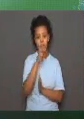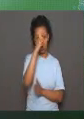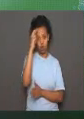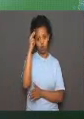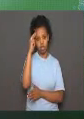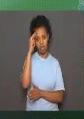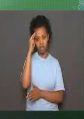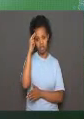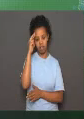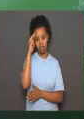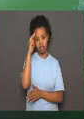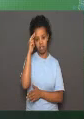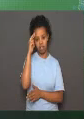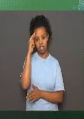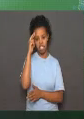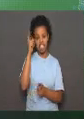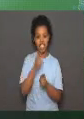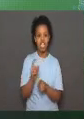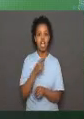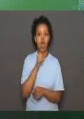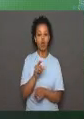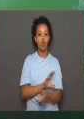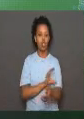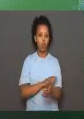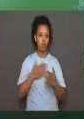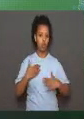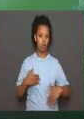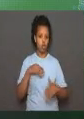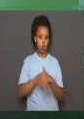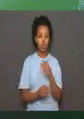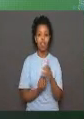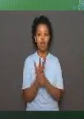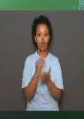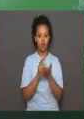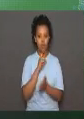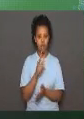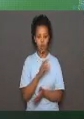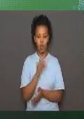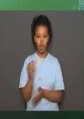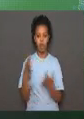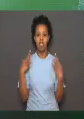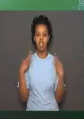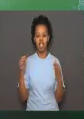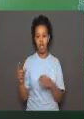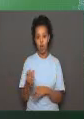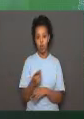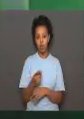of abnormal cells develop and healthy cell growth is